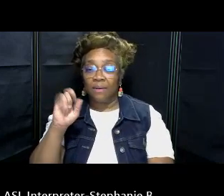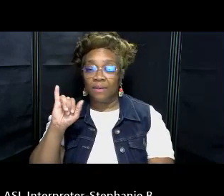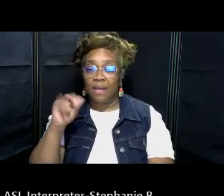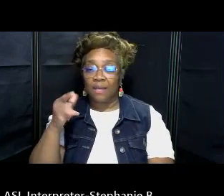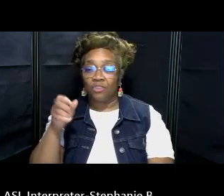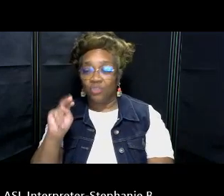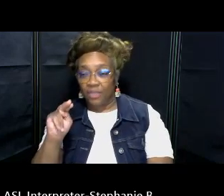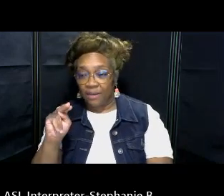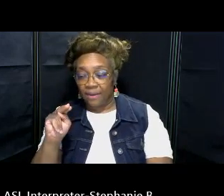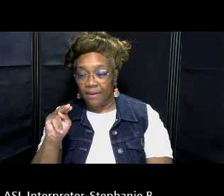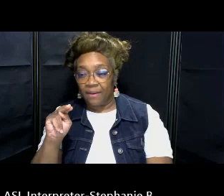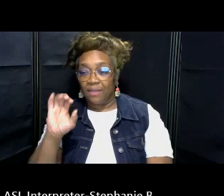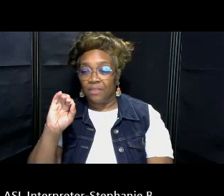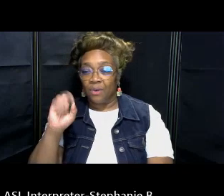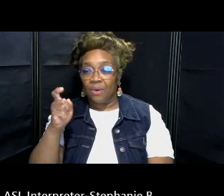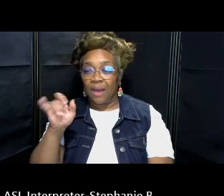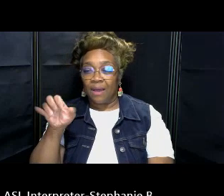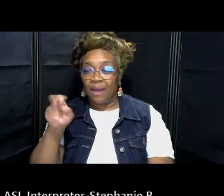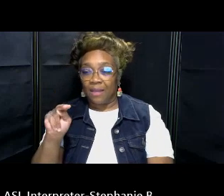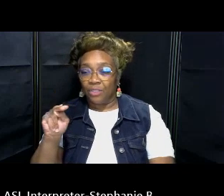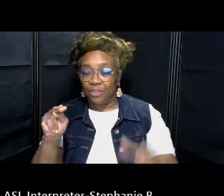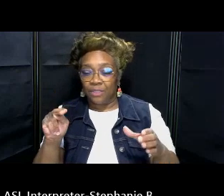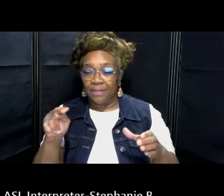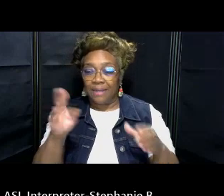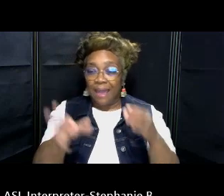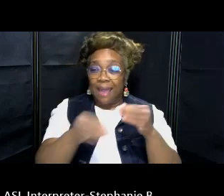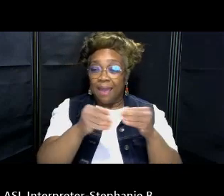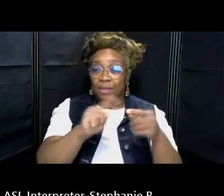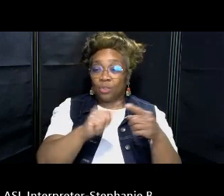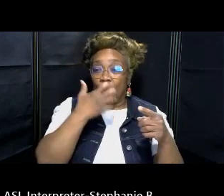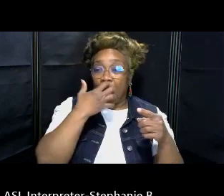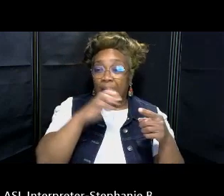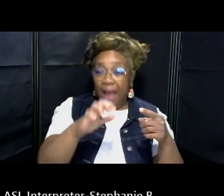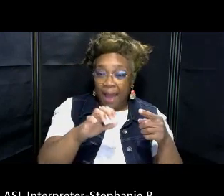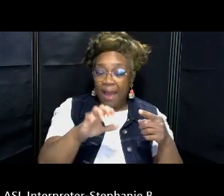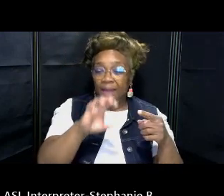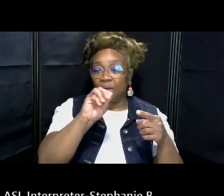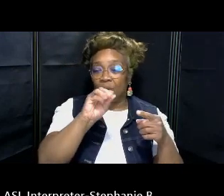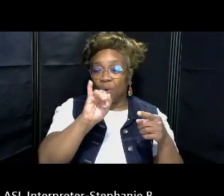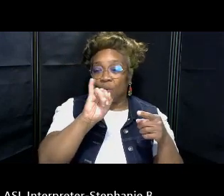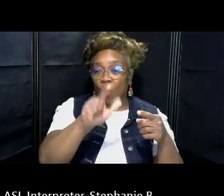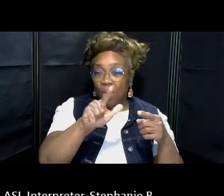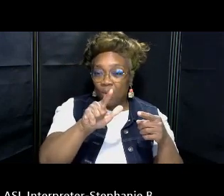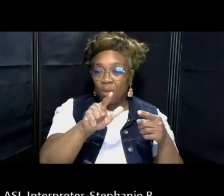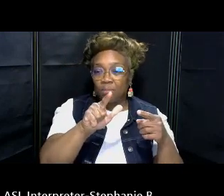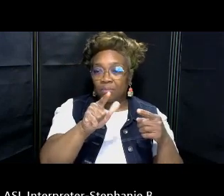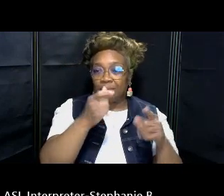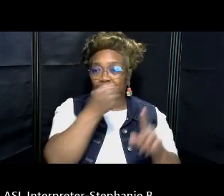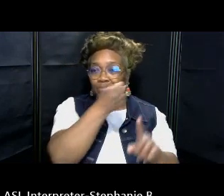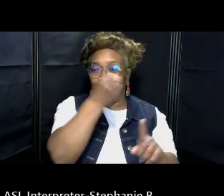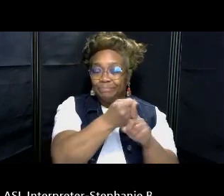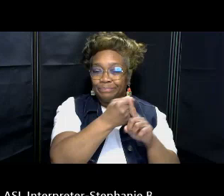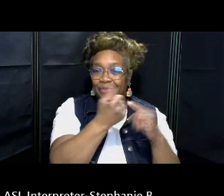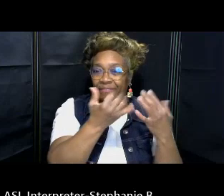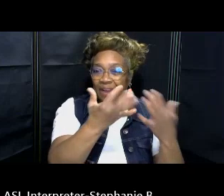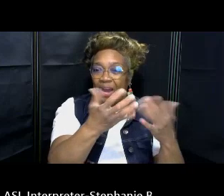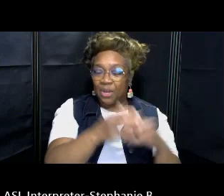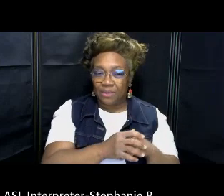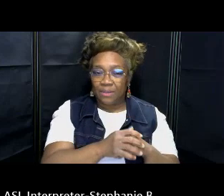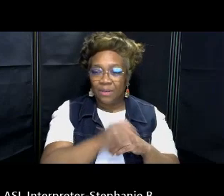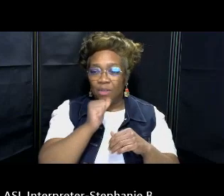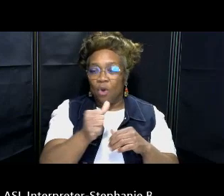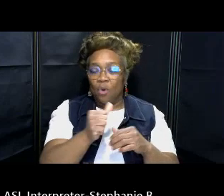that oxygen into some hot grease, poof! Now you got a fire. So never put anything wet. Never overfill